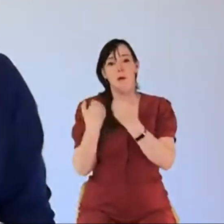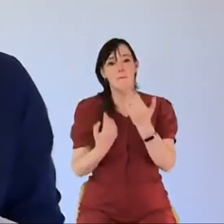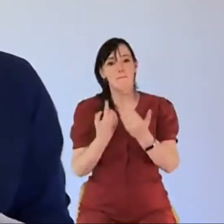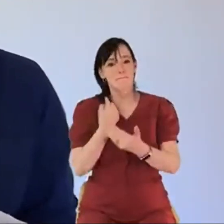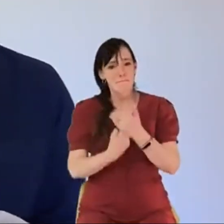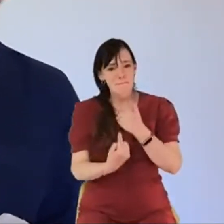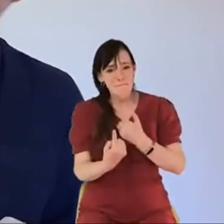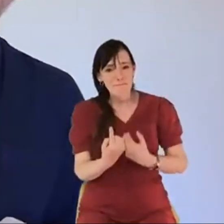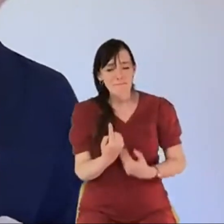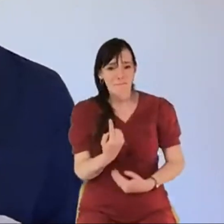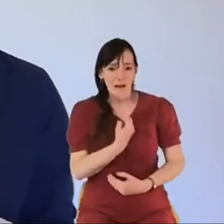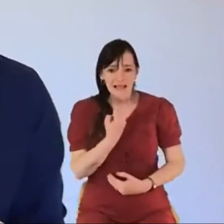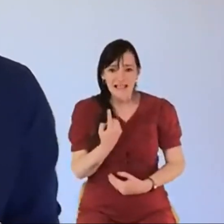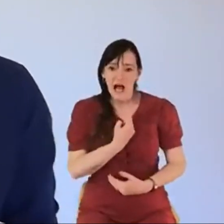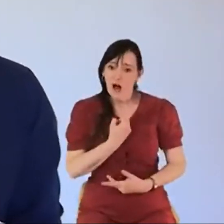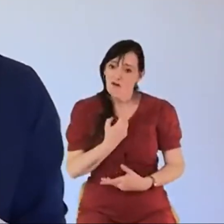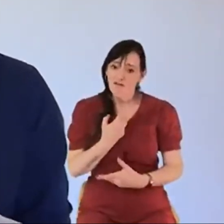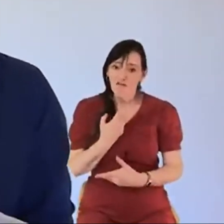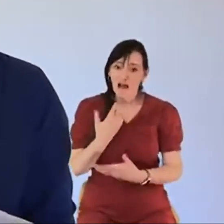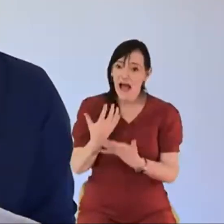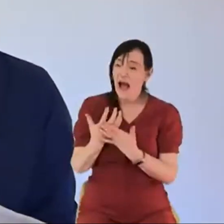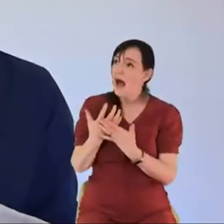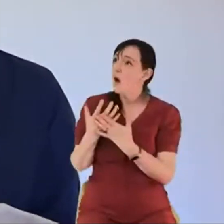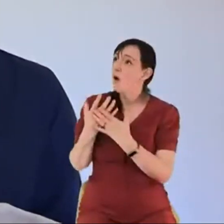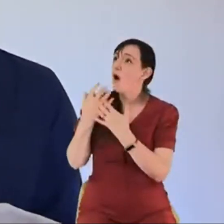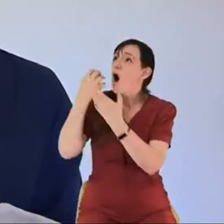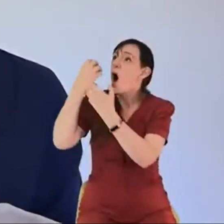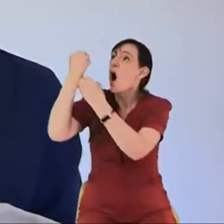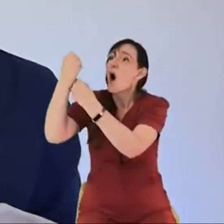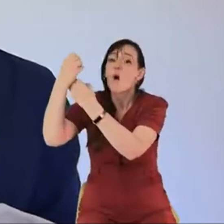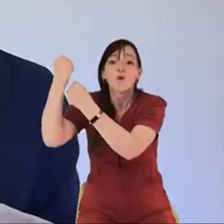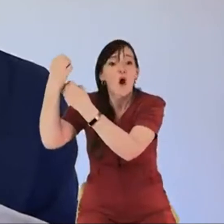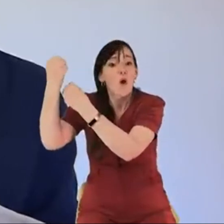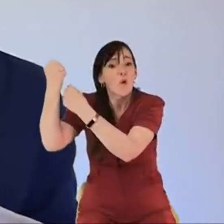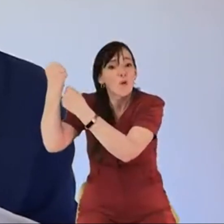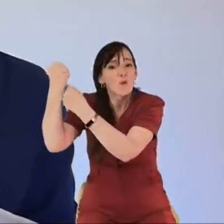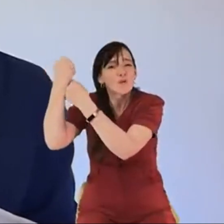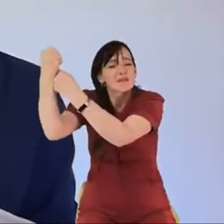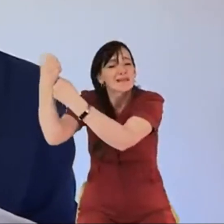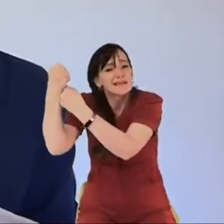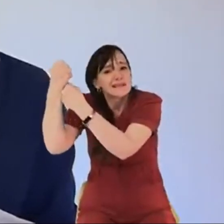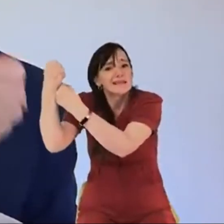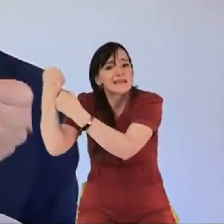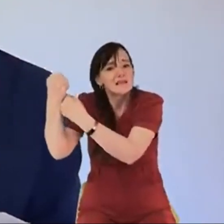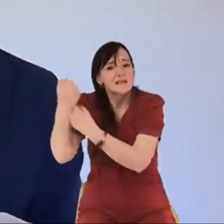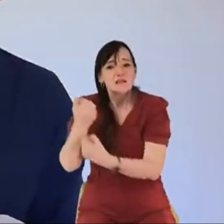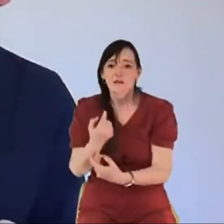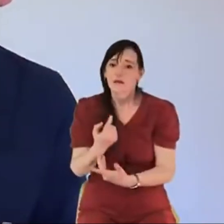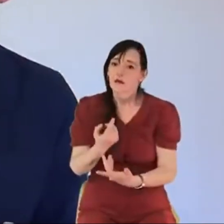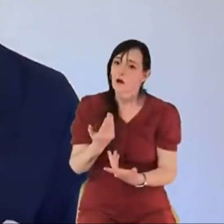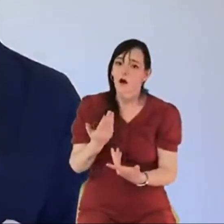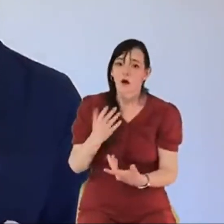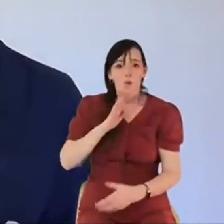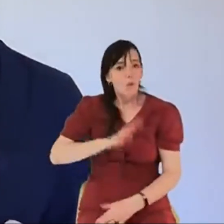do you see what